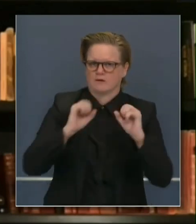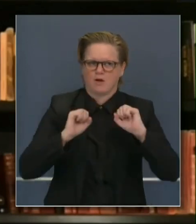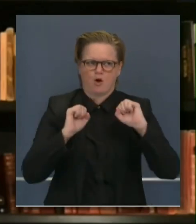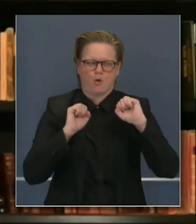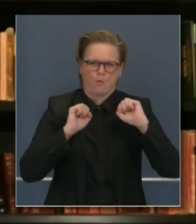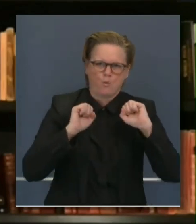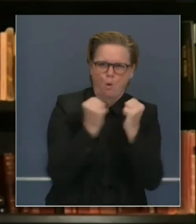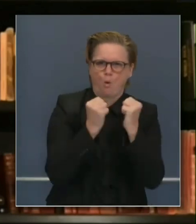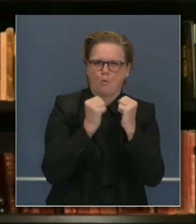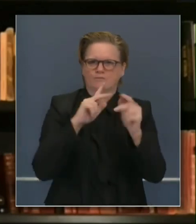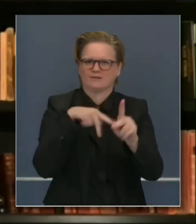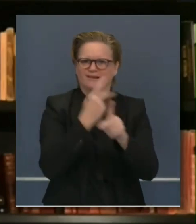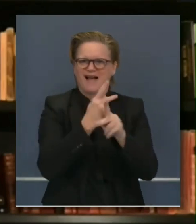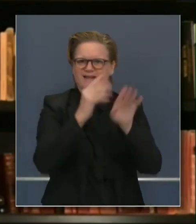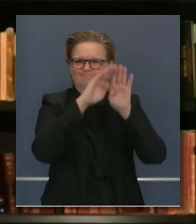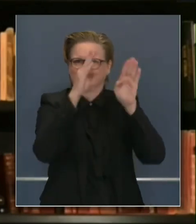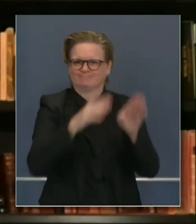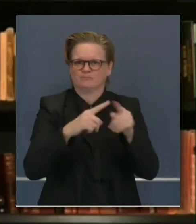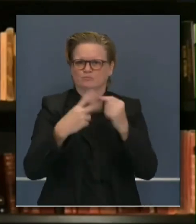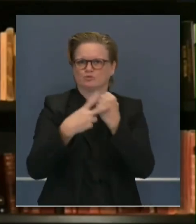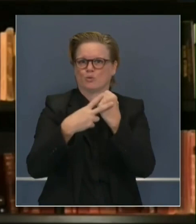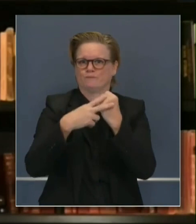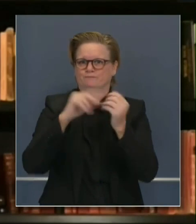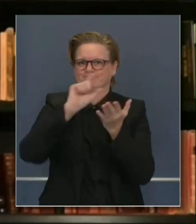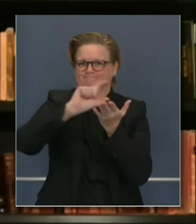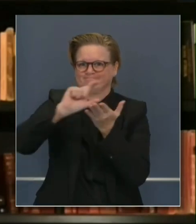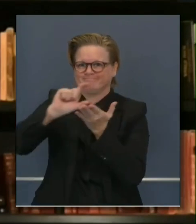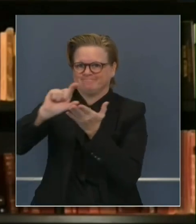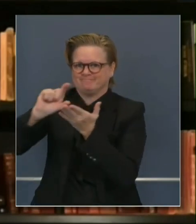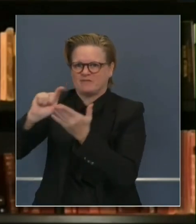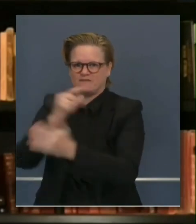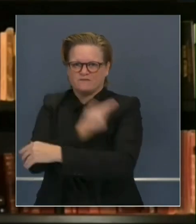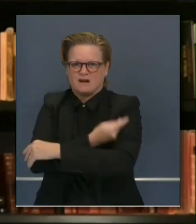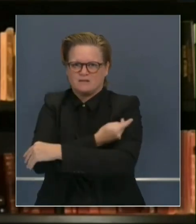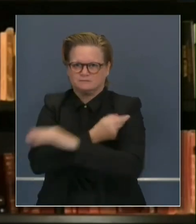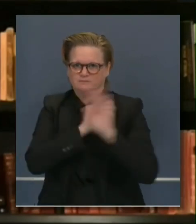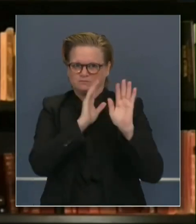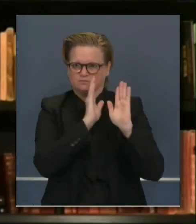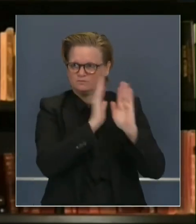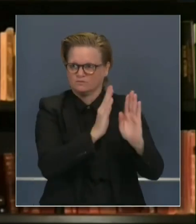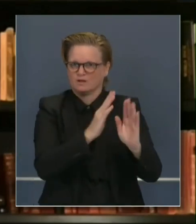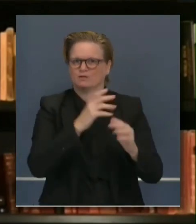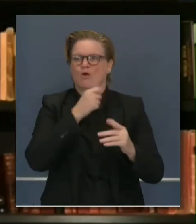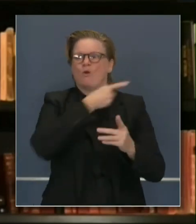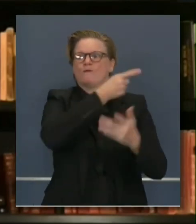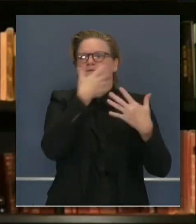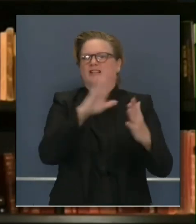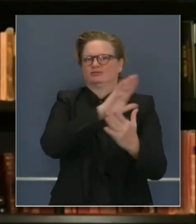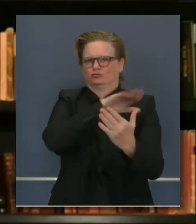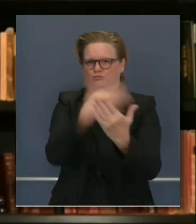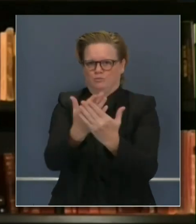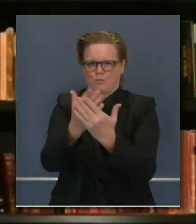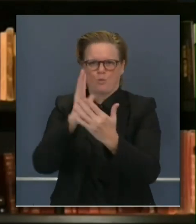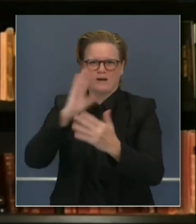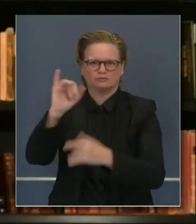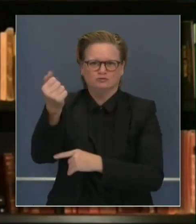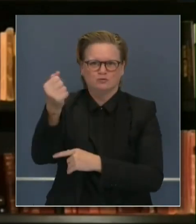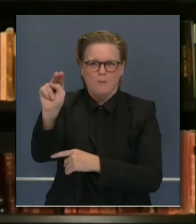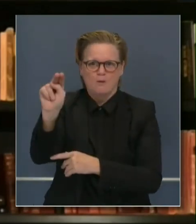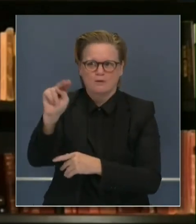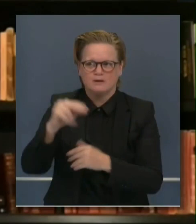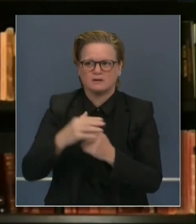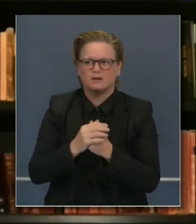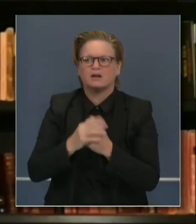many more in January, in preparation of the broader distribution. So we have existing capacity with our